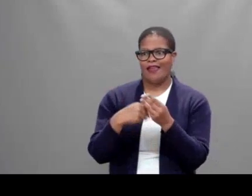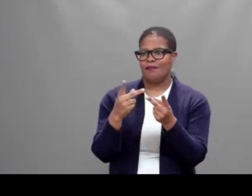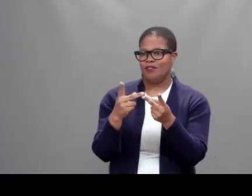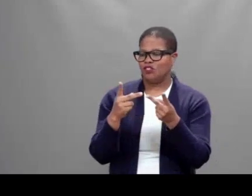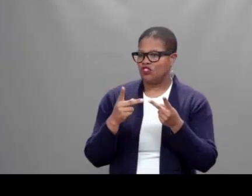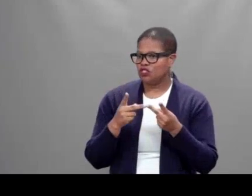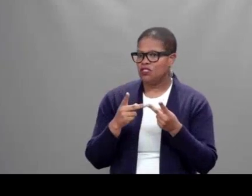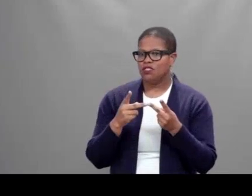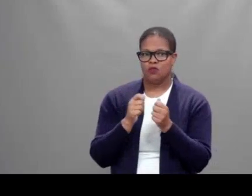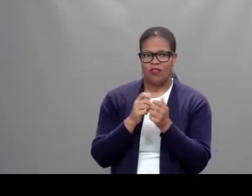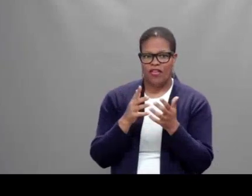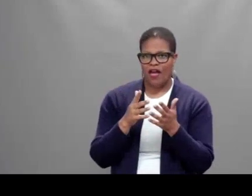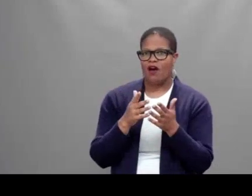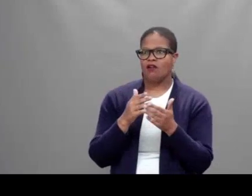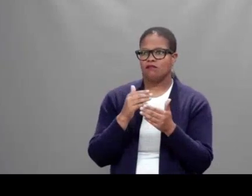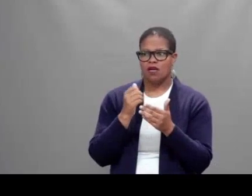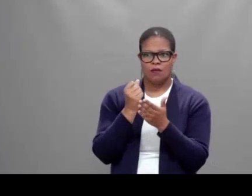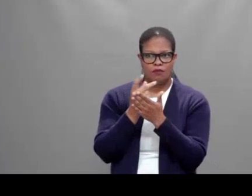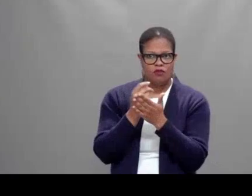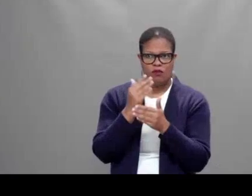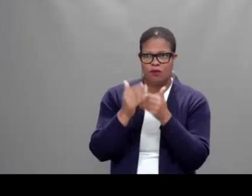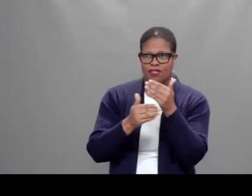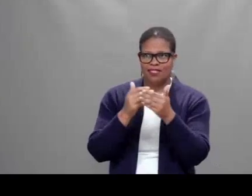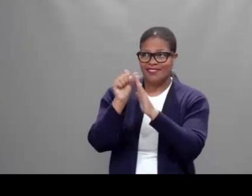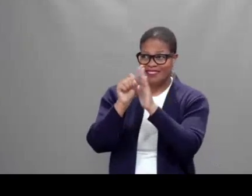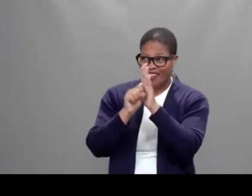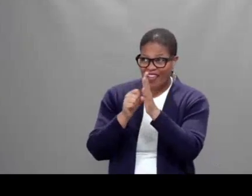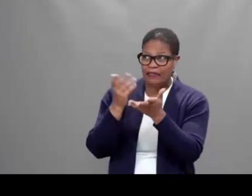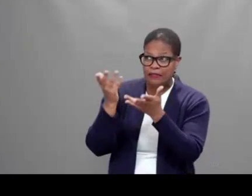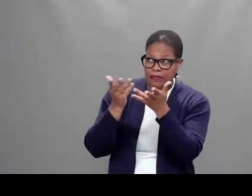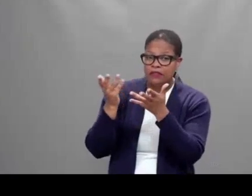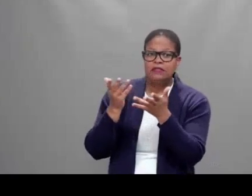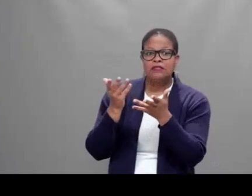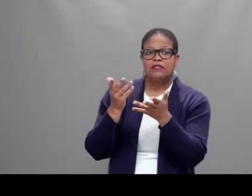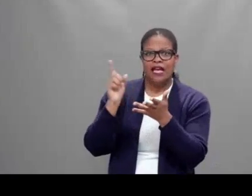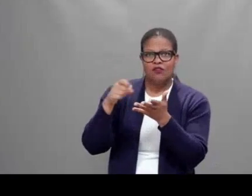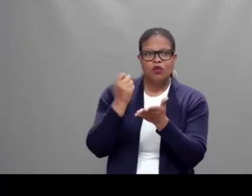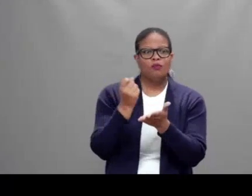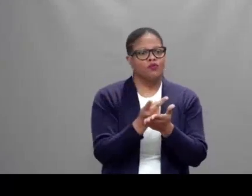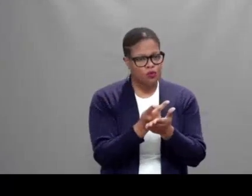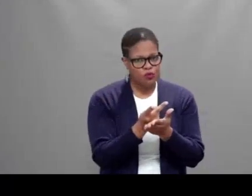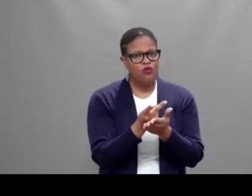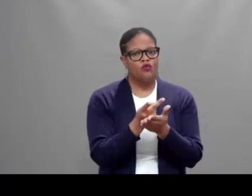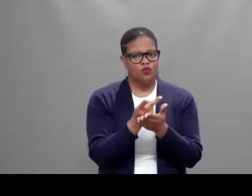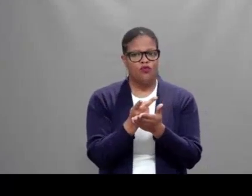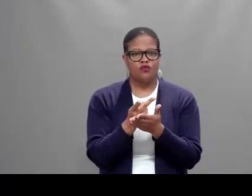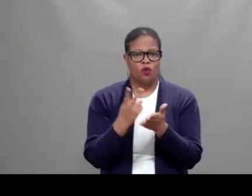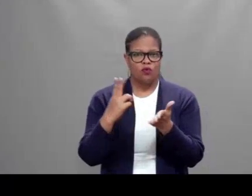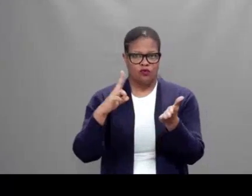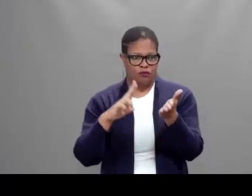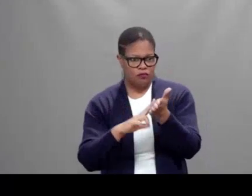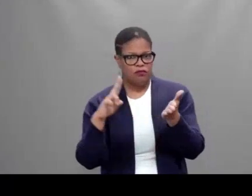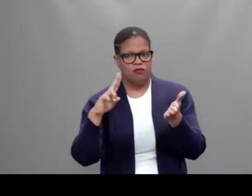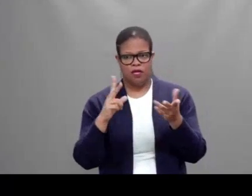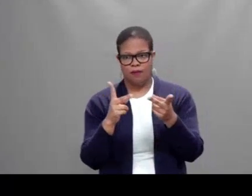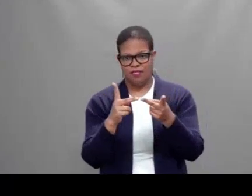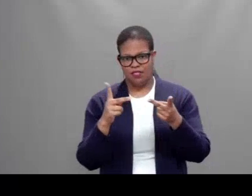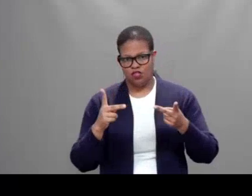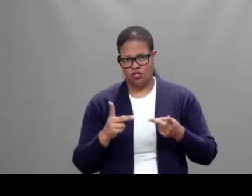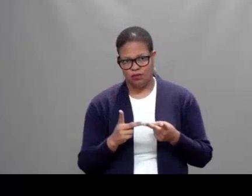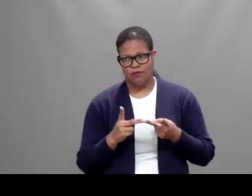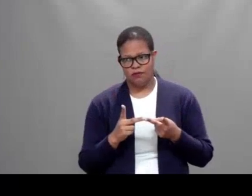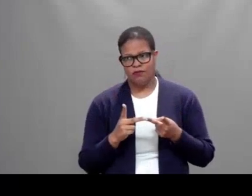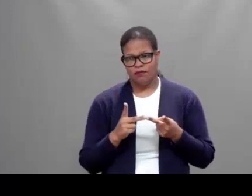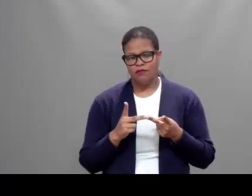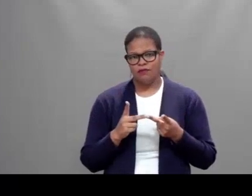going through an approval process with the state, and getting this, sign off on that position.